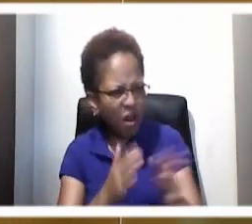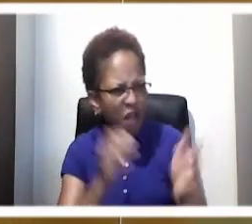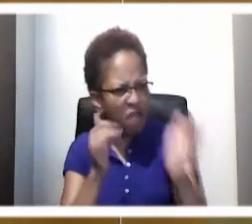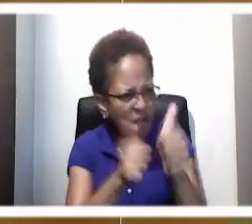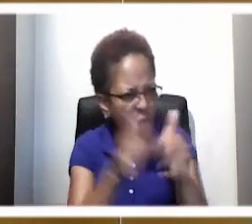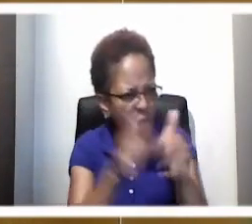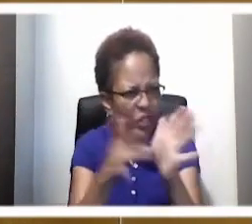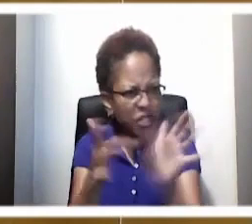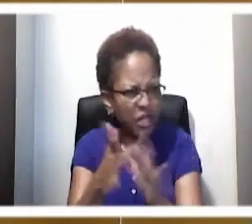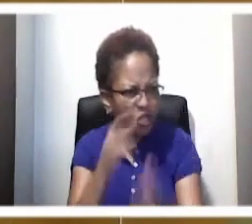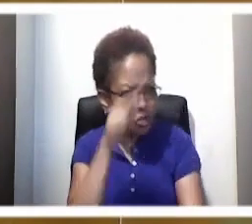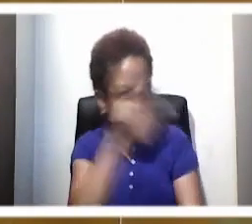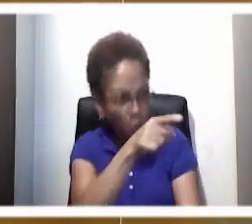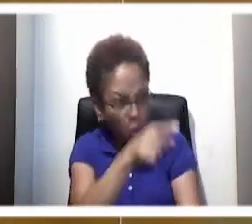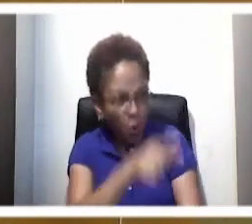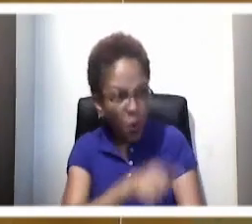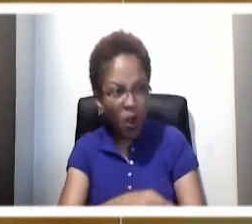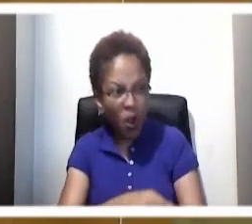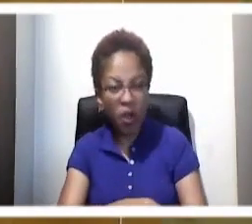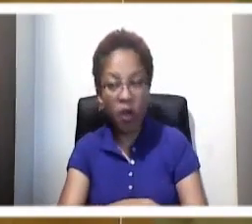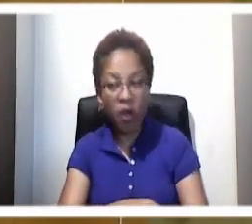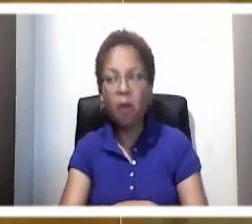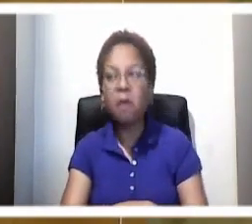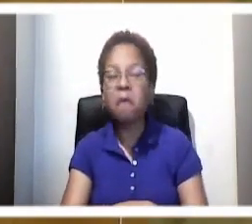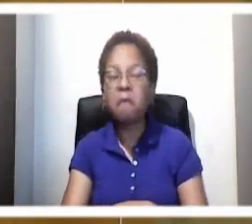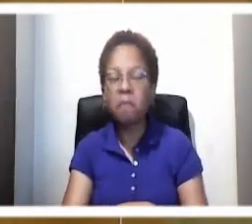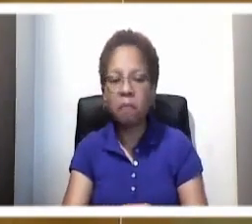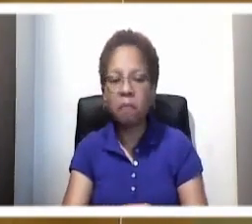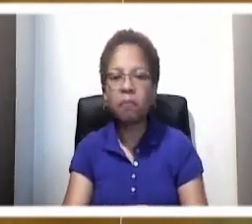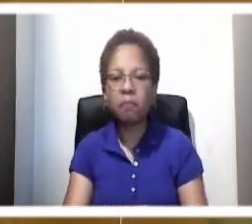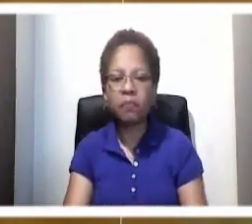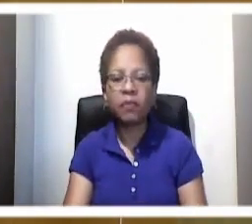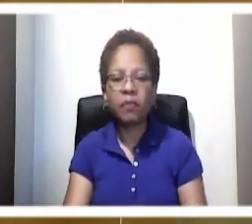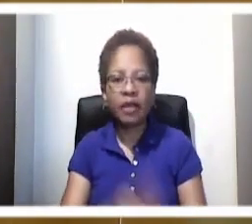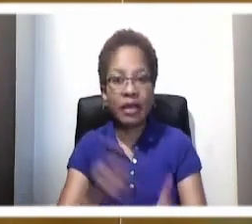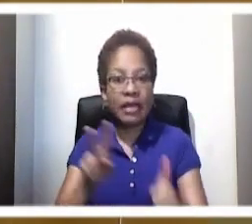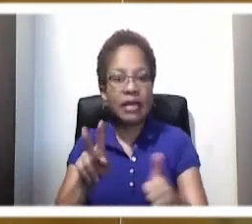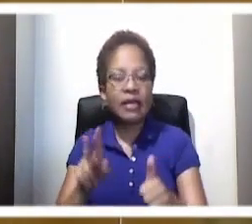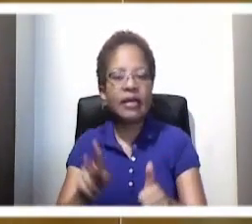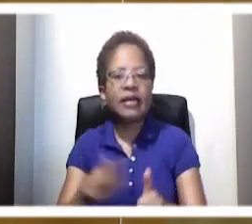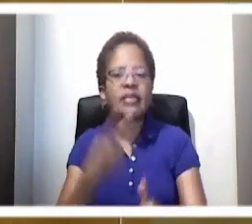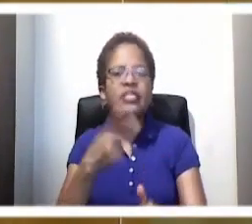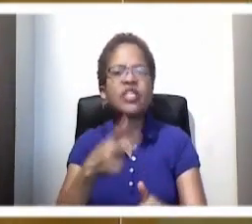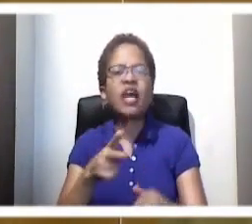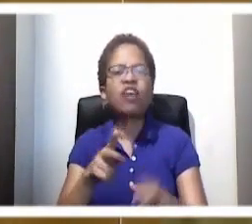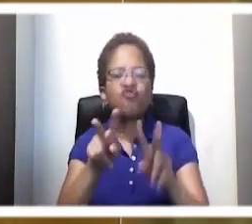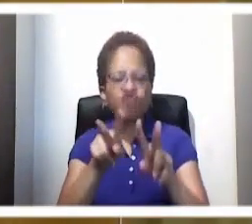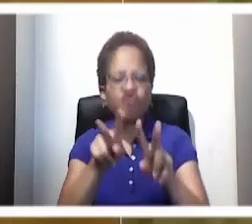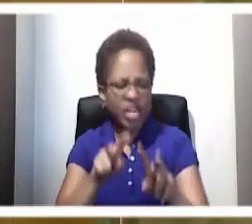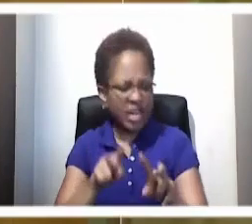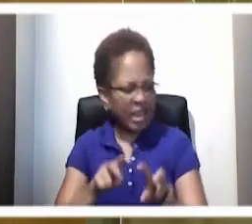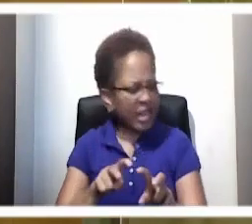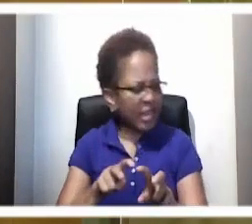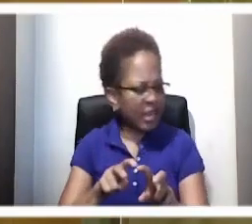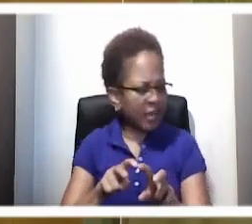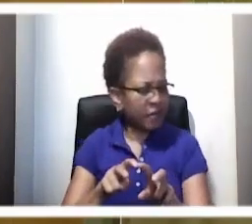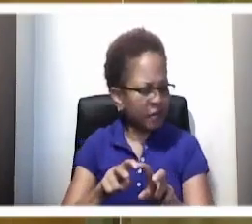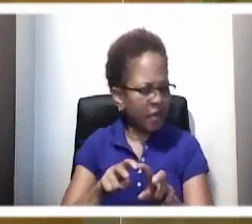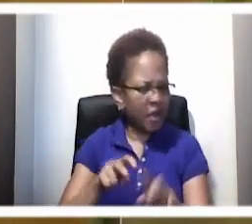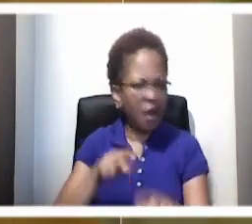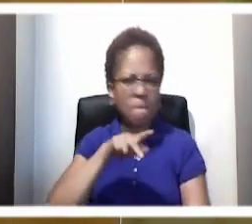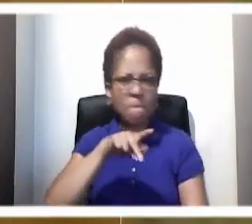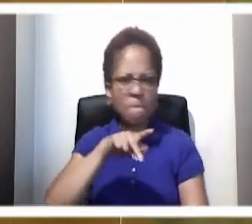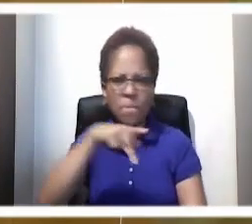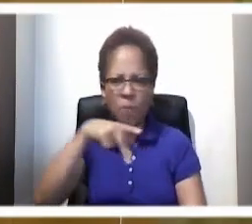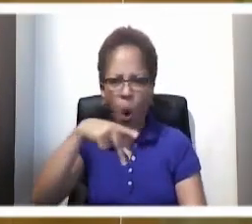And so today is the second reading, focuses on the suffering that Paul goes through,